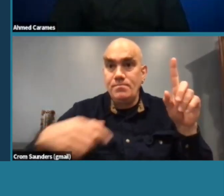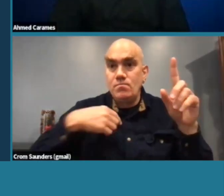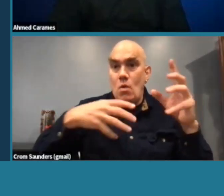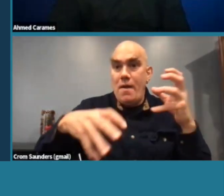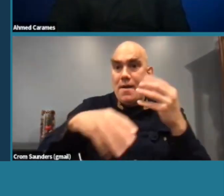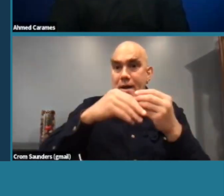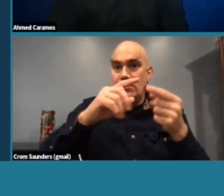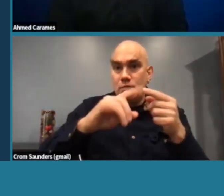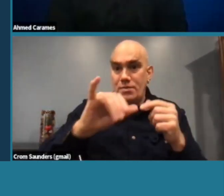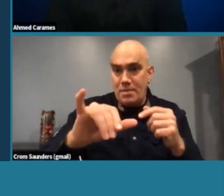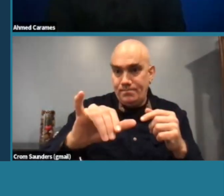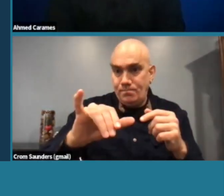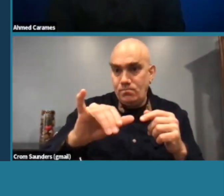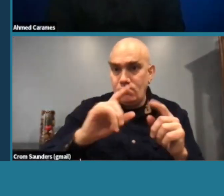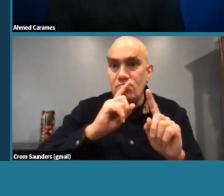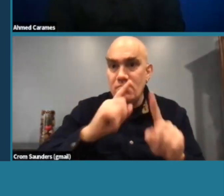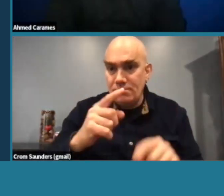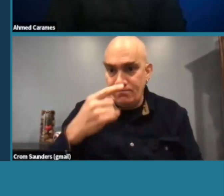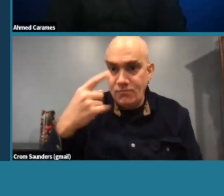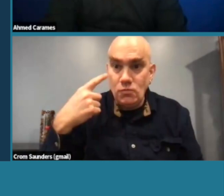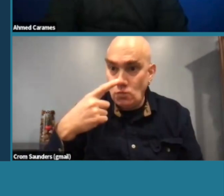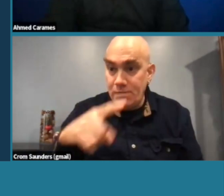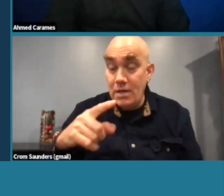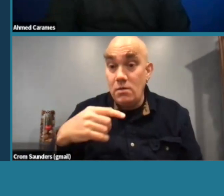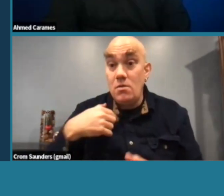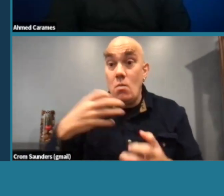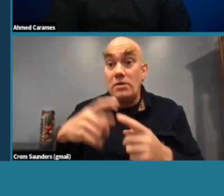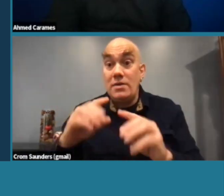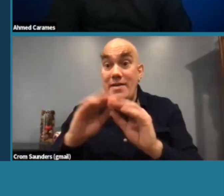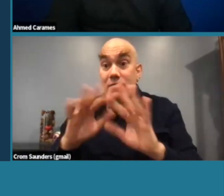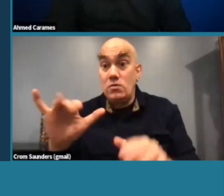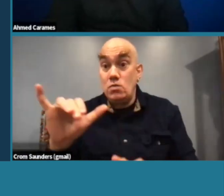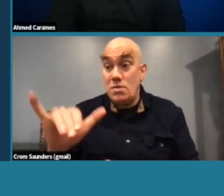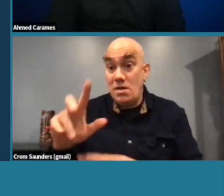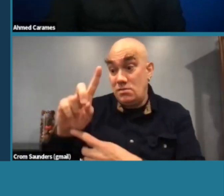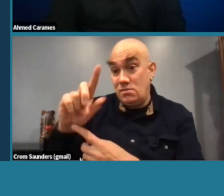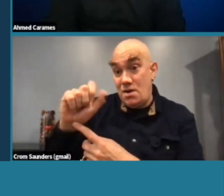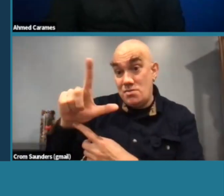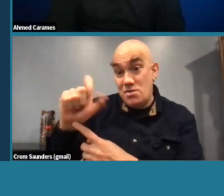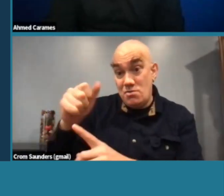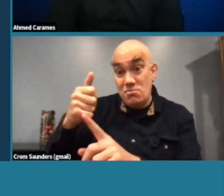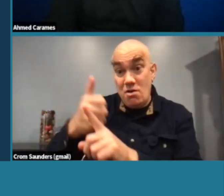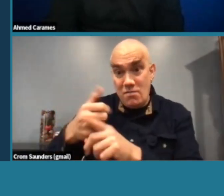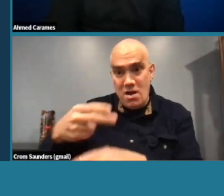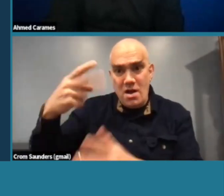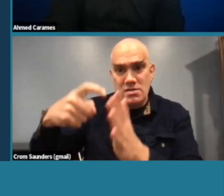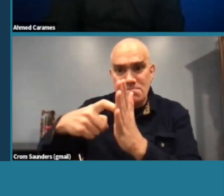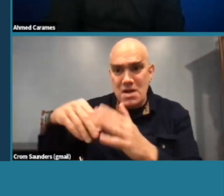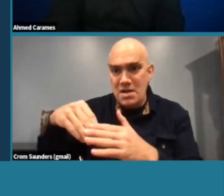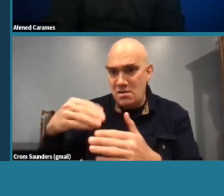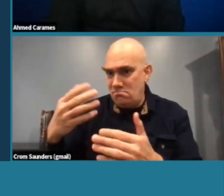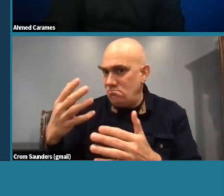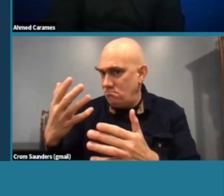Crom signs while Ahmed interprets. I also did want to add to that, if you don't mind. I wanted